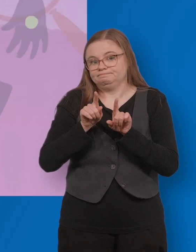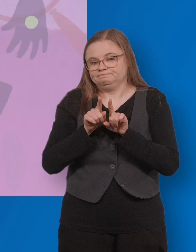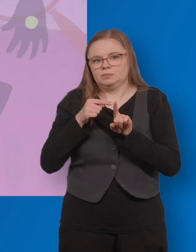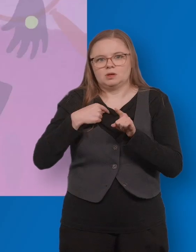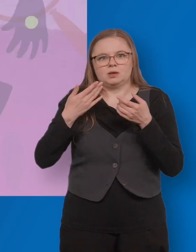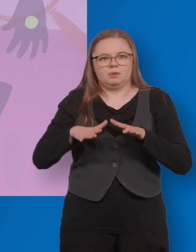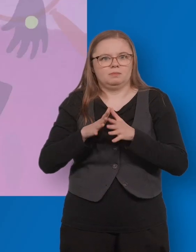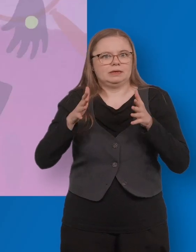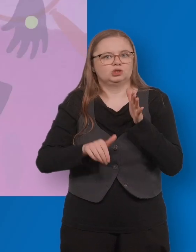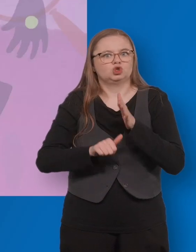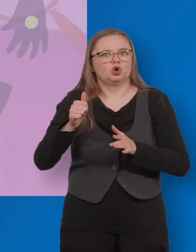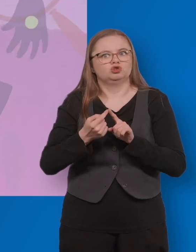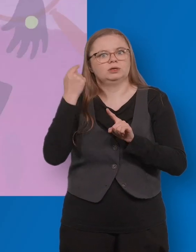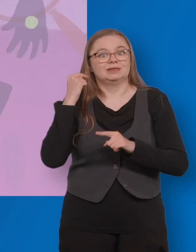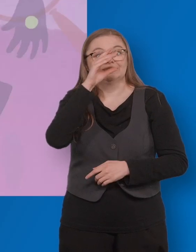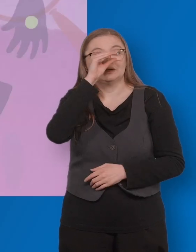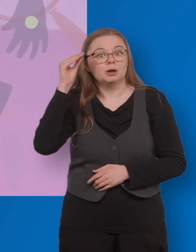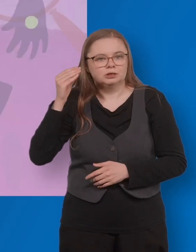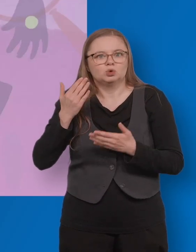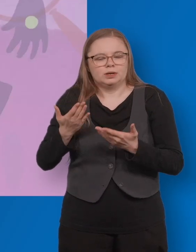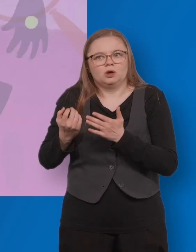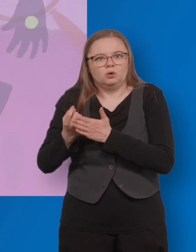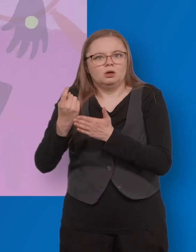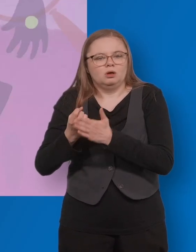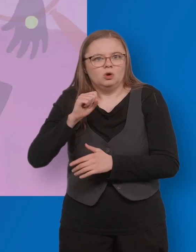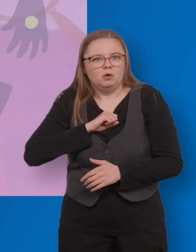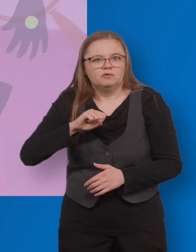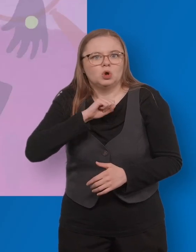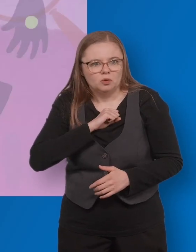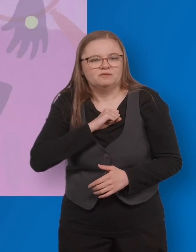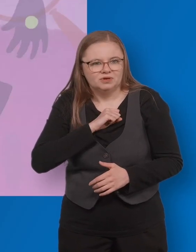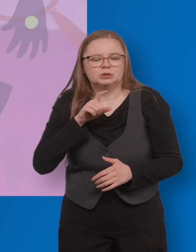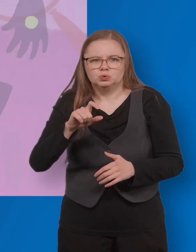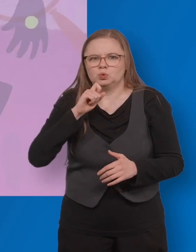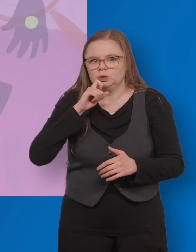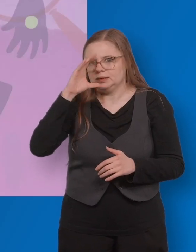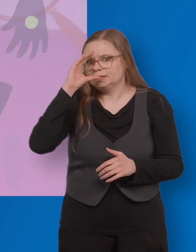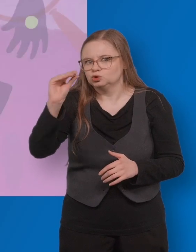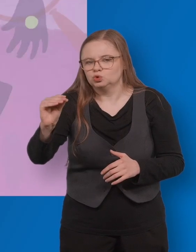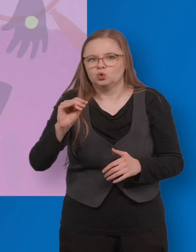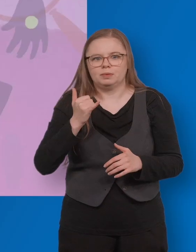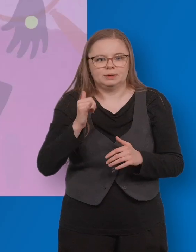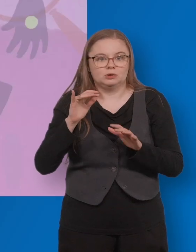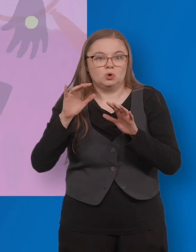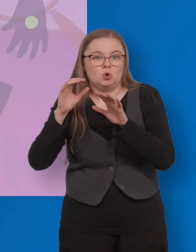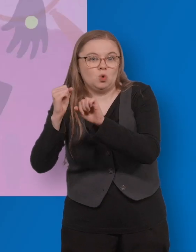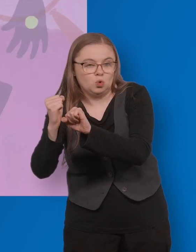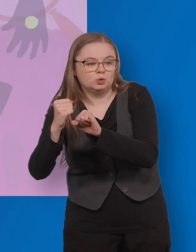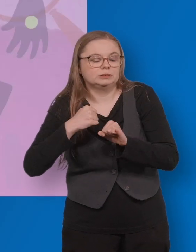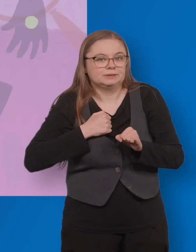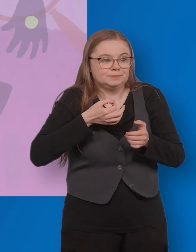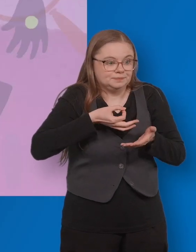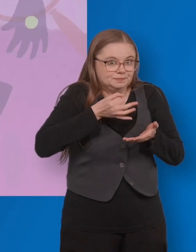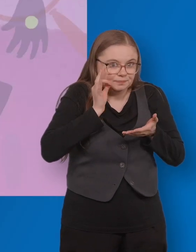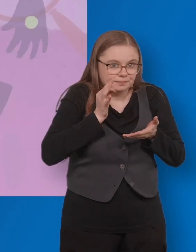with an asthmatic cough. So if at any point I need to interrupt proceedings, have my ginger